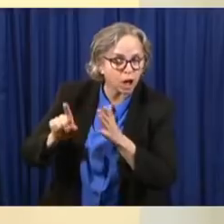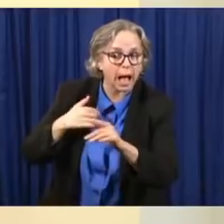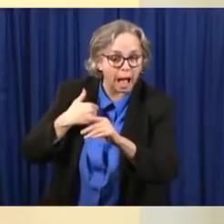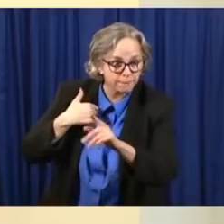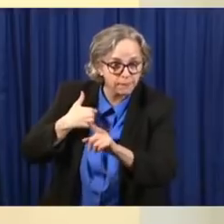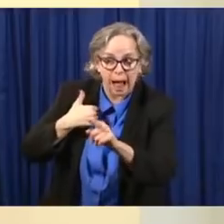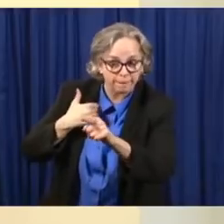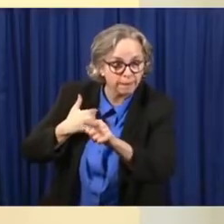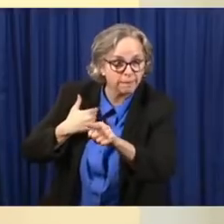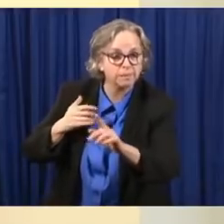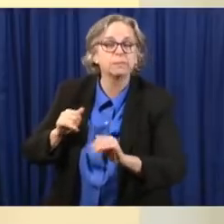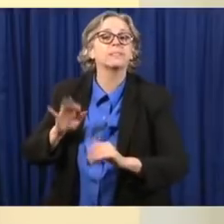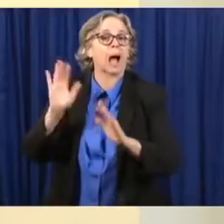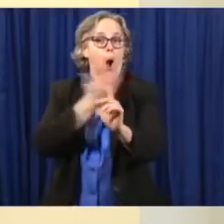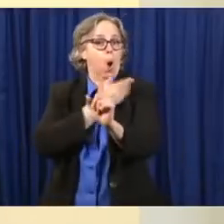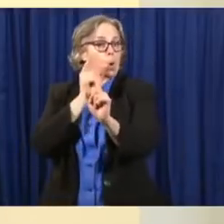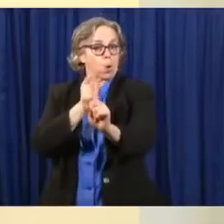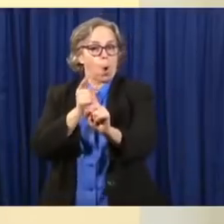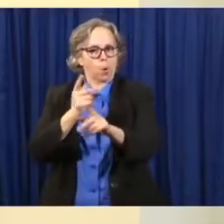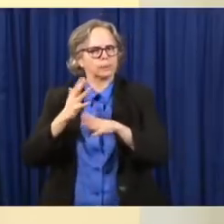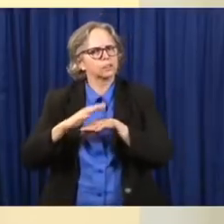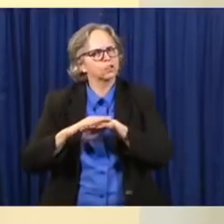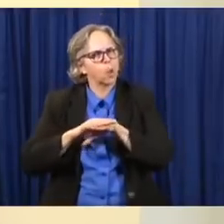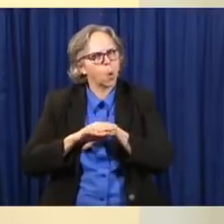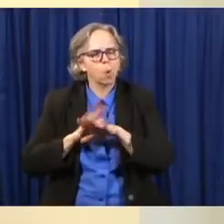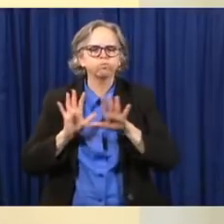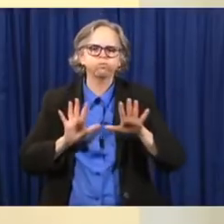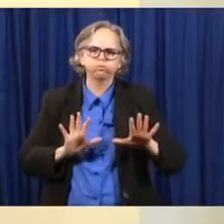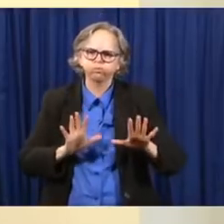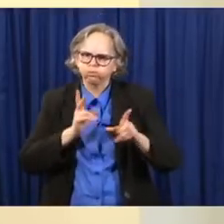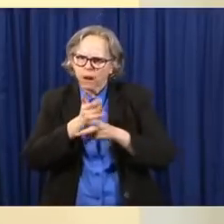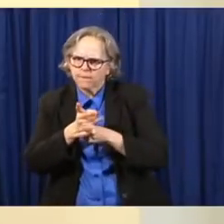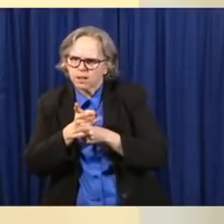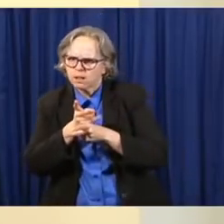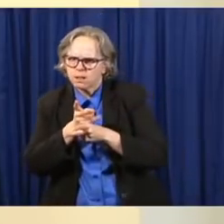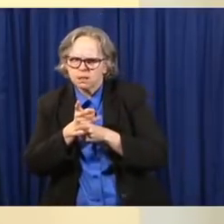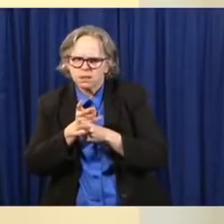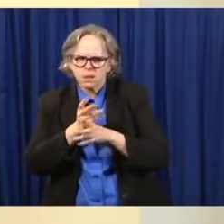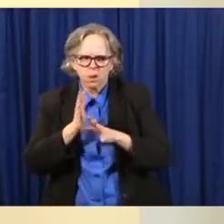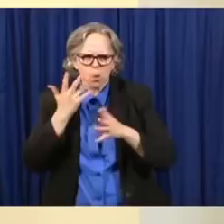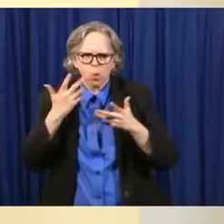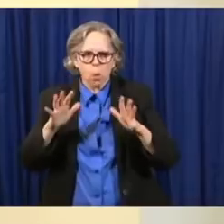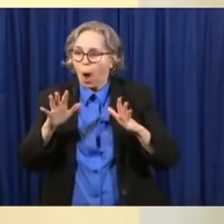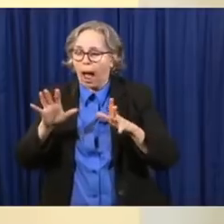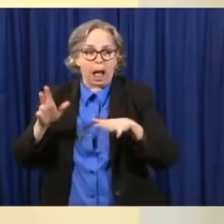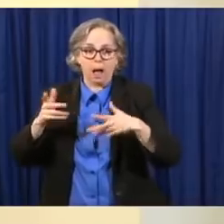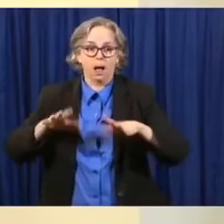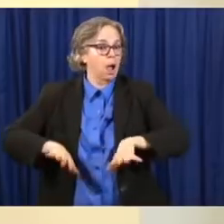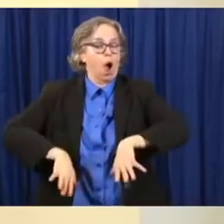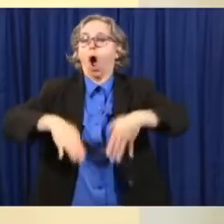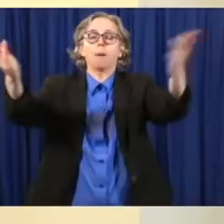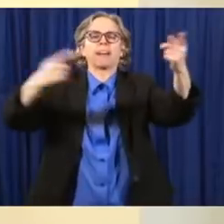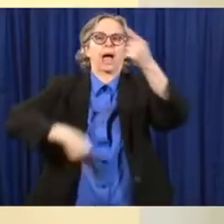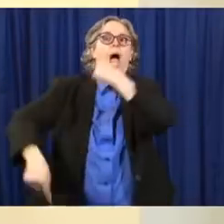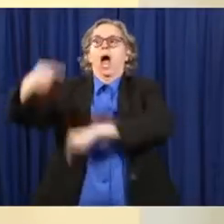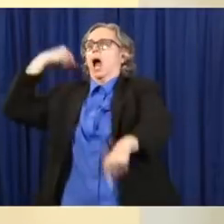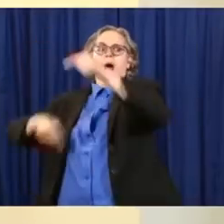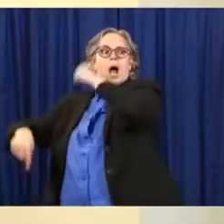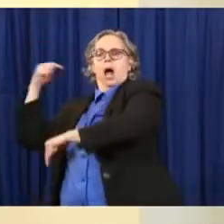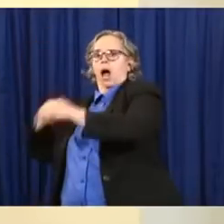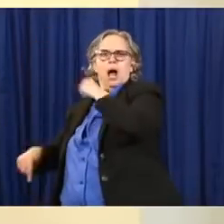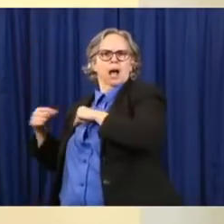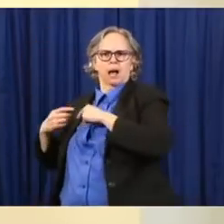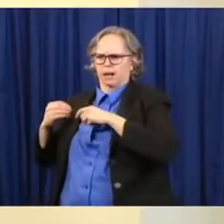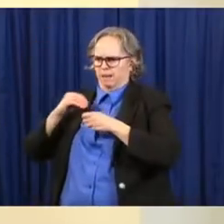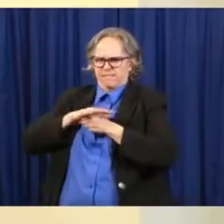too big a risk that really shuts us down and has us have to go all the way back down into a lockdown situation? So we've